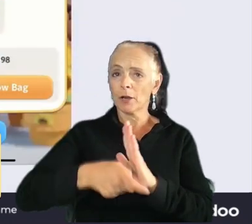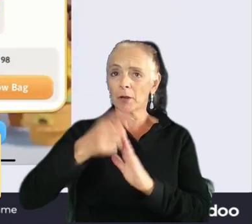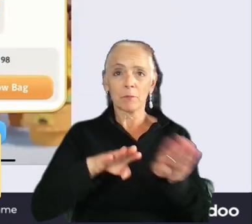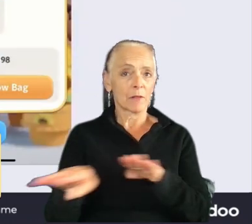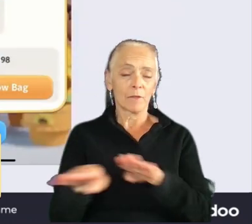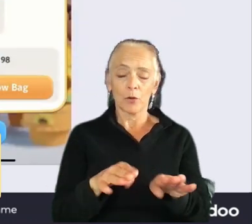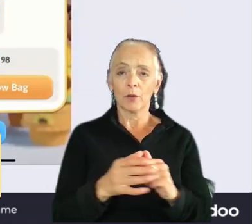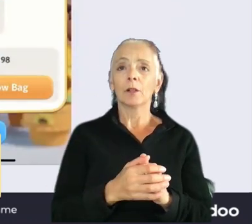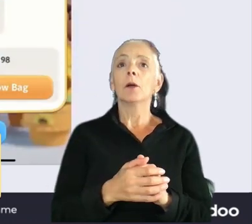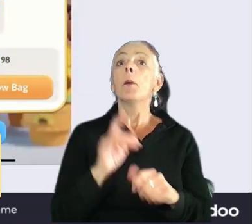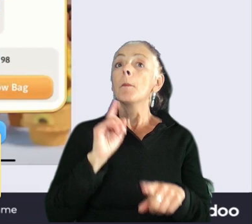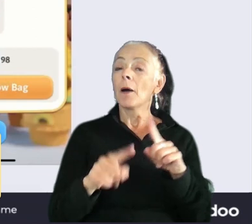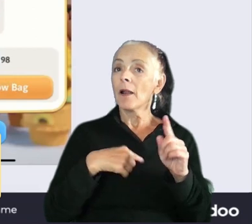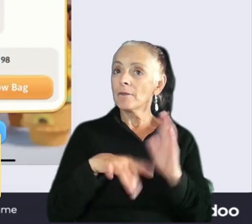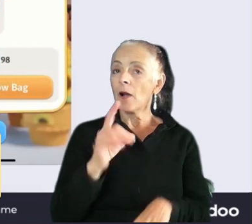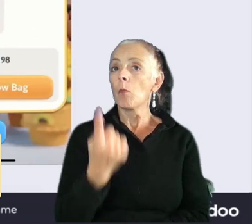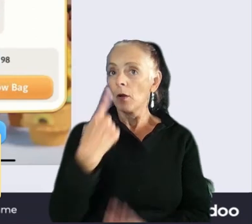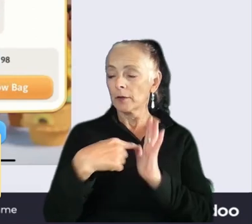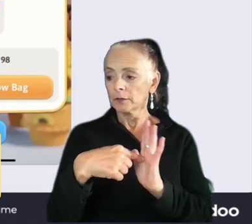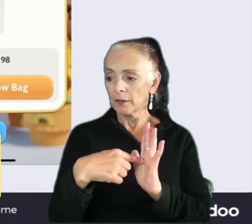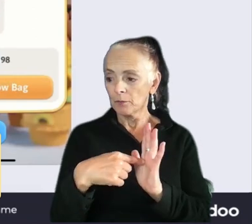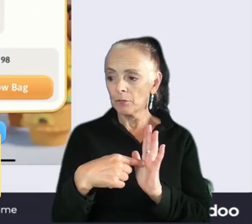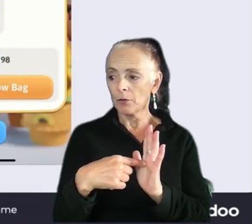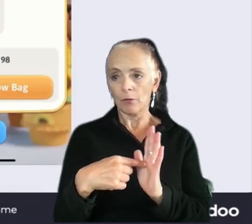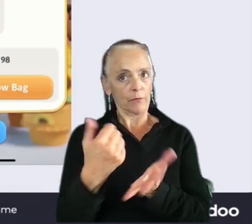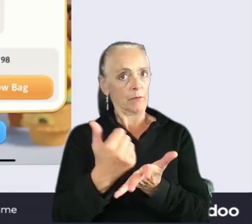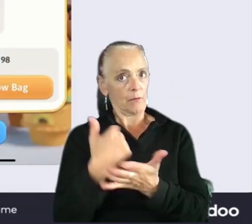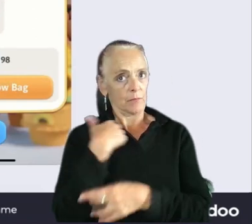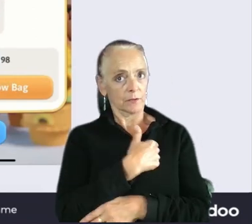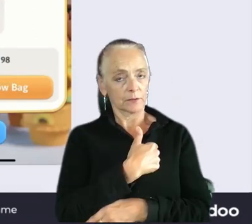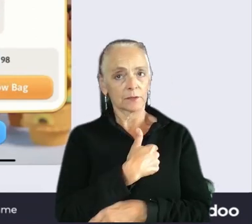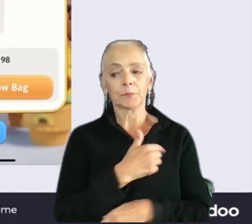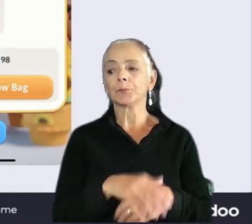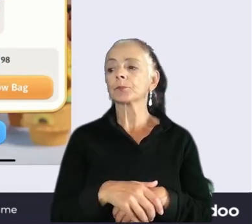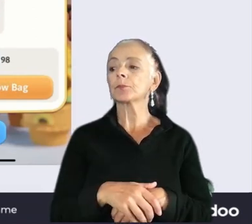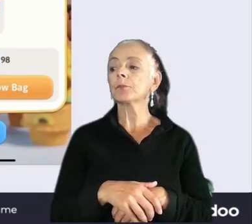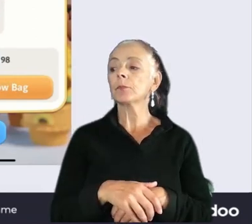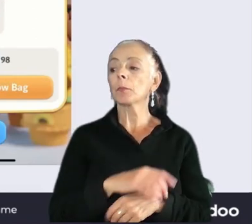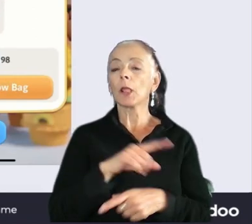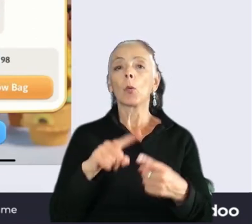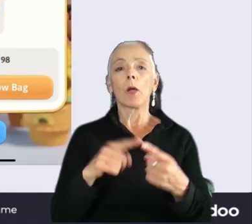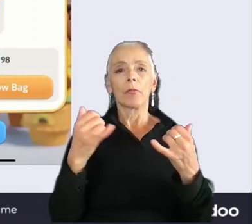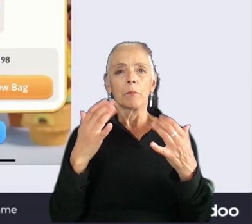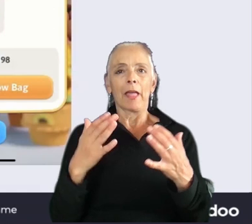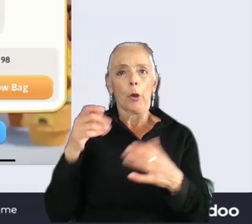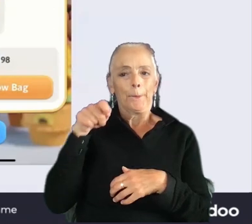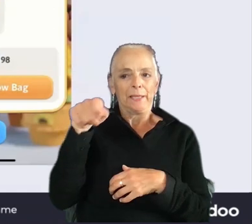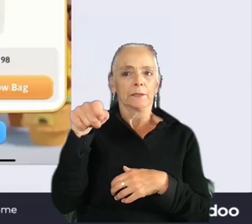behaviors. But I did find one example where it has been useful for us. So when the player pins a